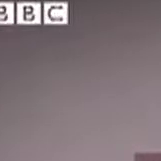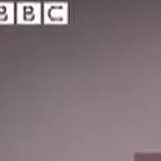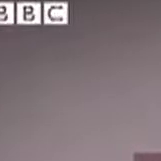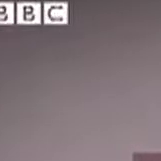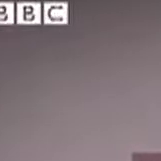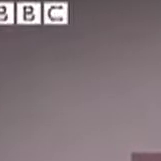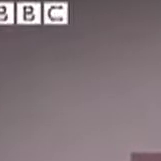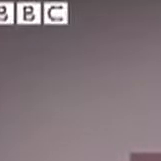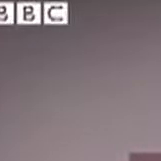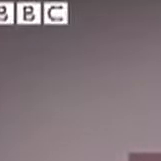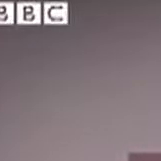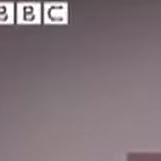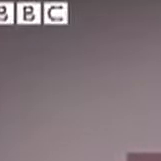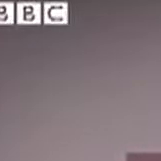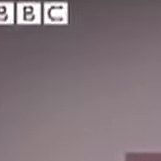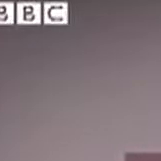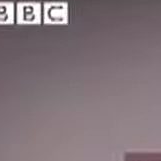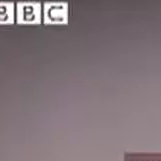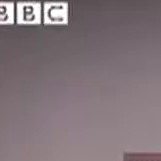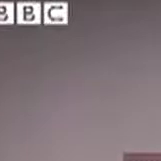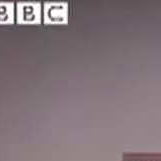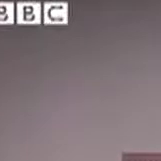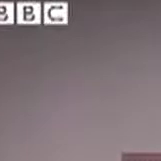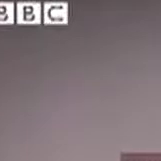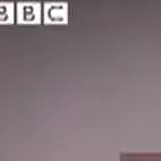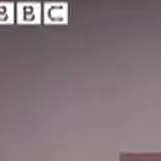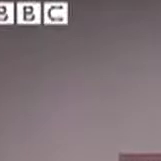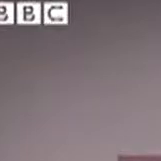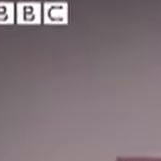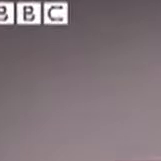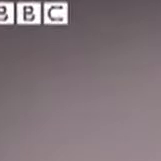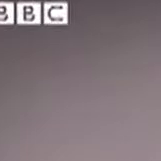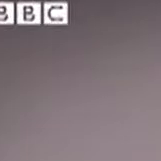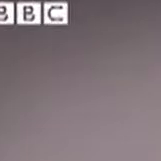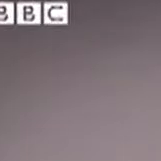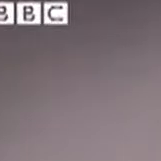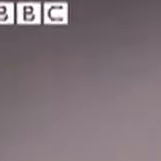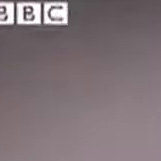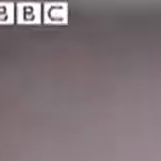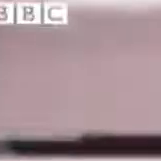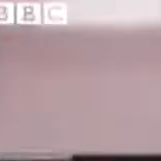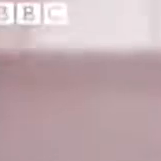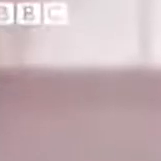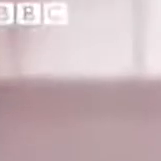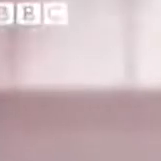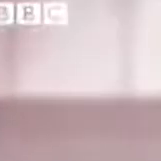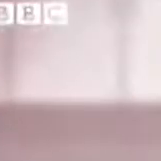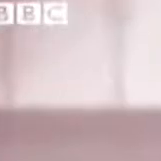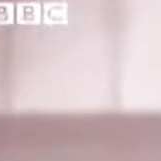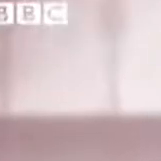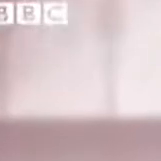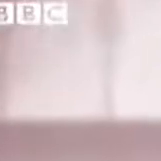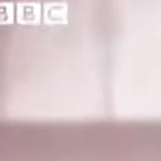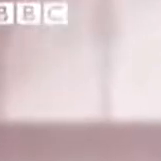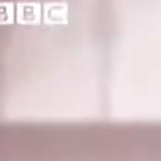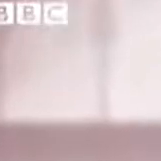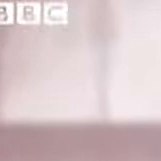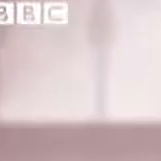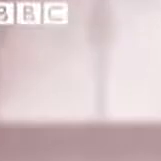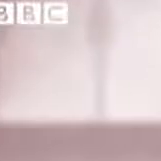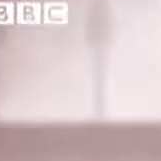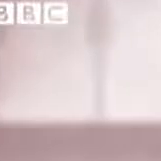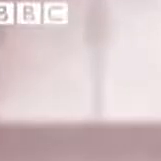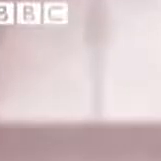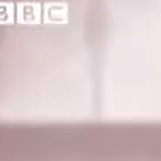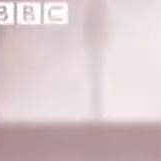it's important for scientists to keep a close eye on how the virus changes over time. Could we be hearing more about other mutations